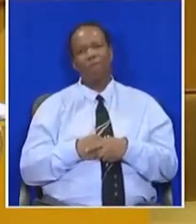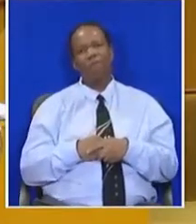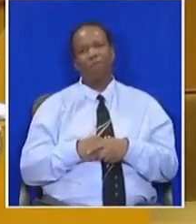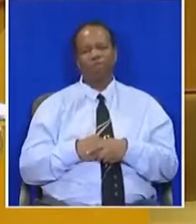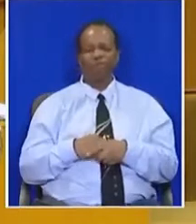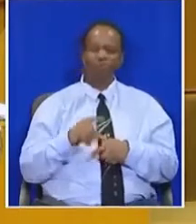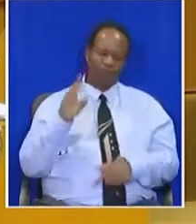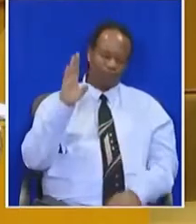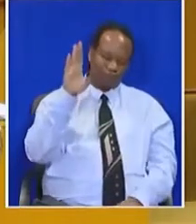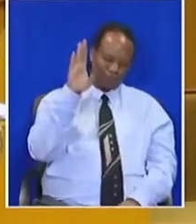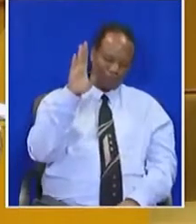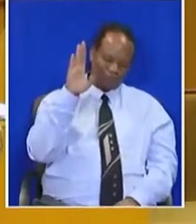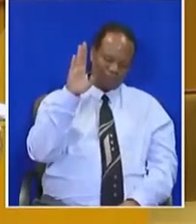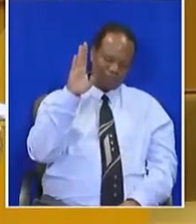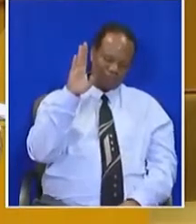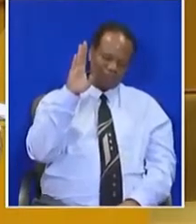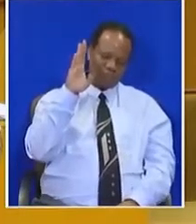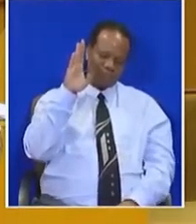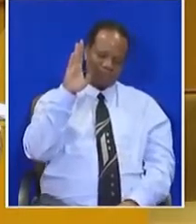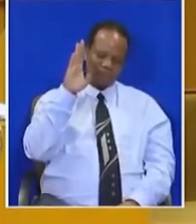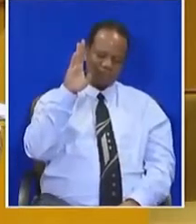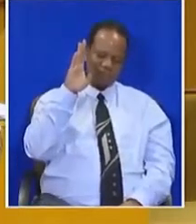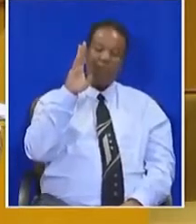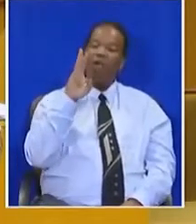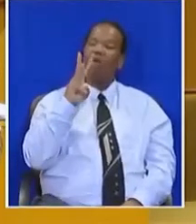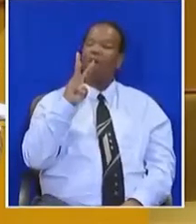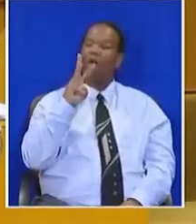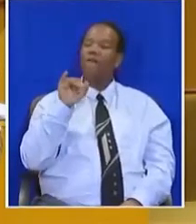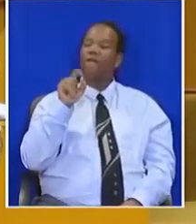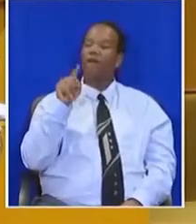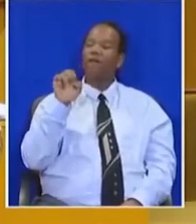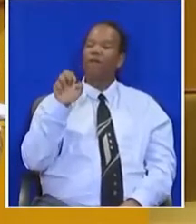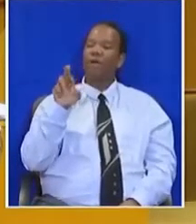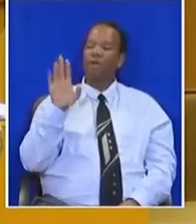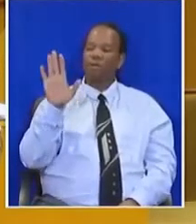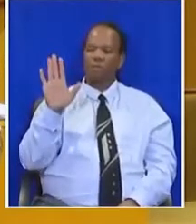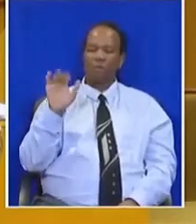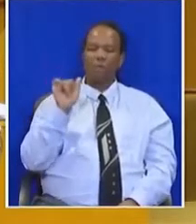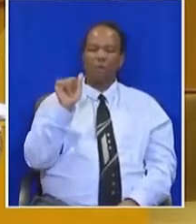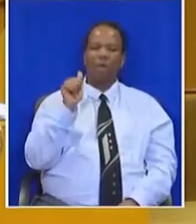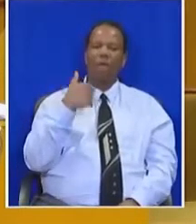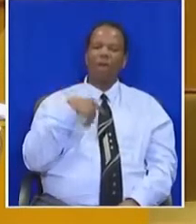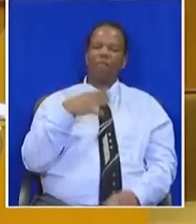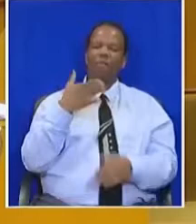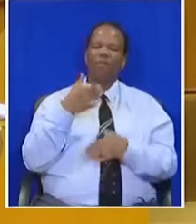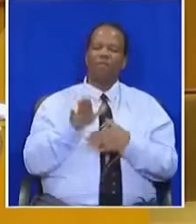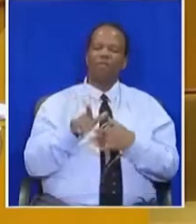Speaker. I do, Honorable Waters, please let me finish with this point of order.